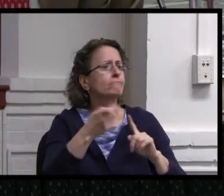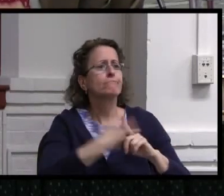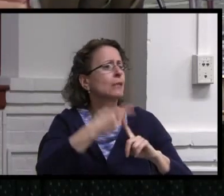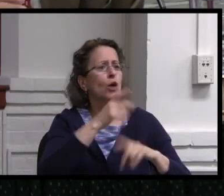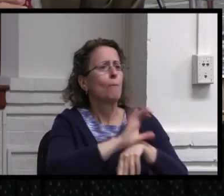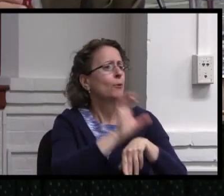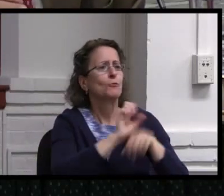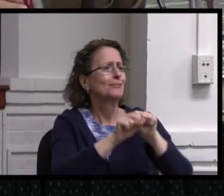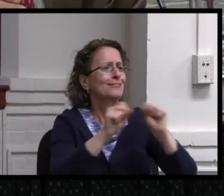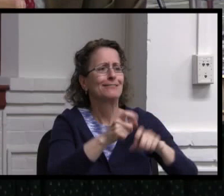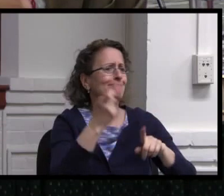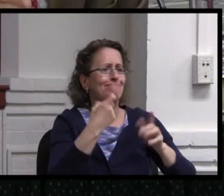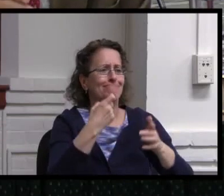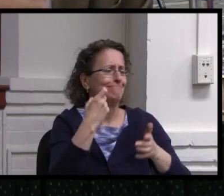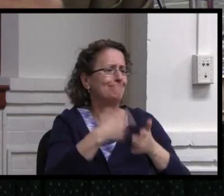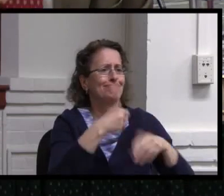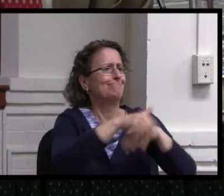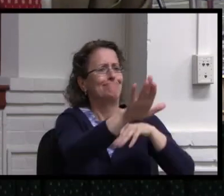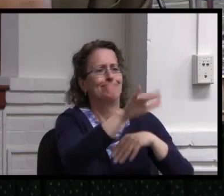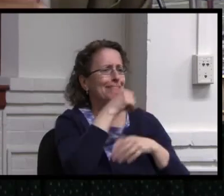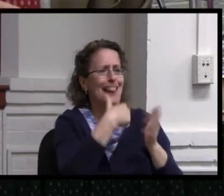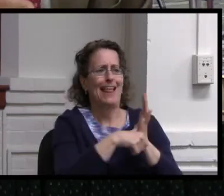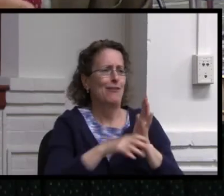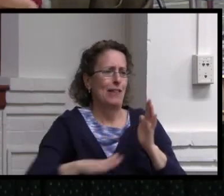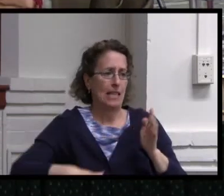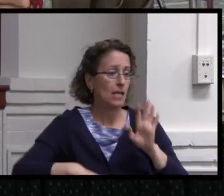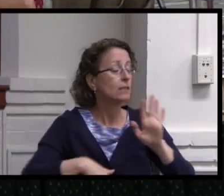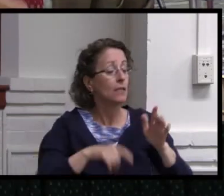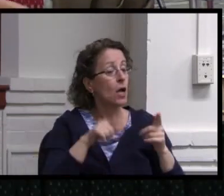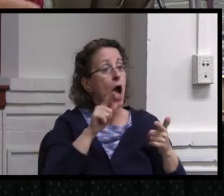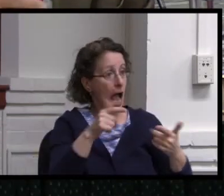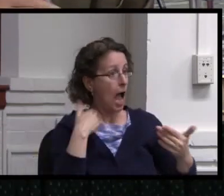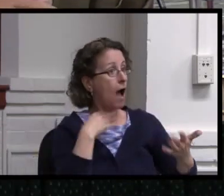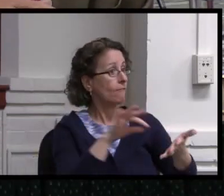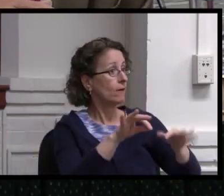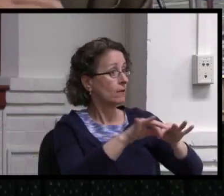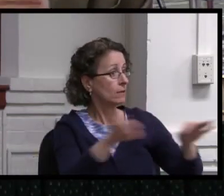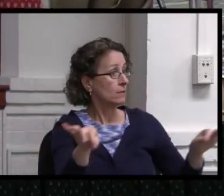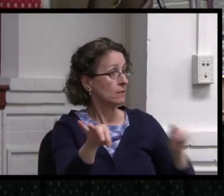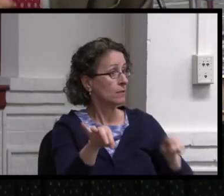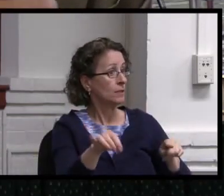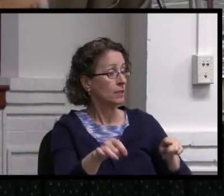fees. And there is a provision in that ordinance that allows